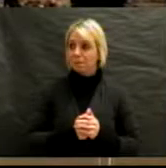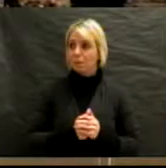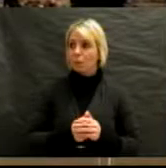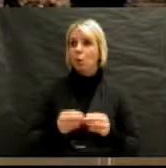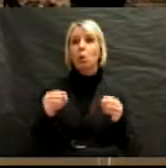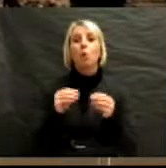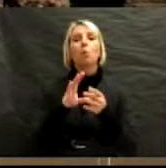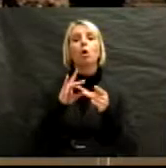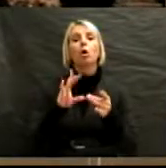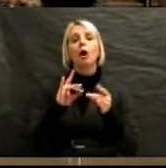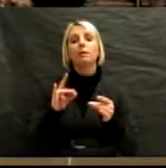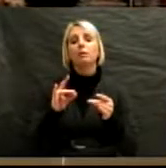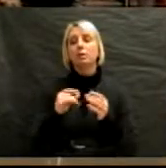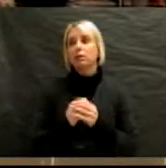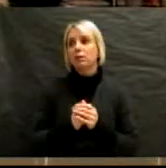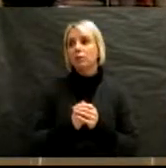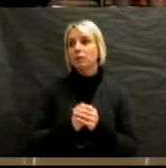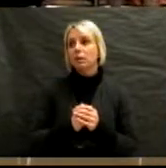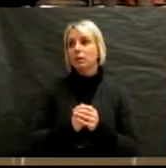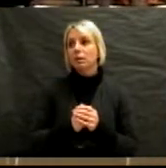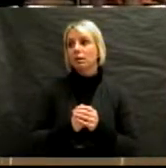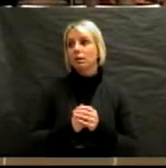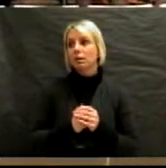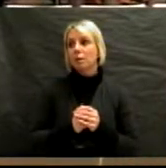I am personally